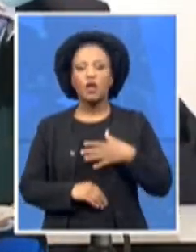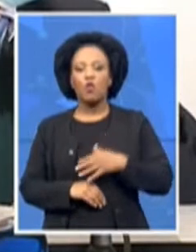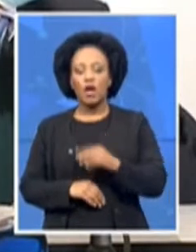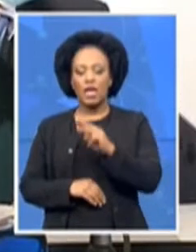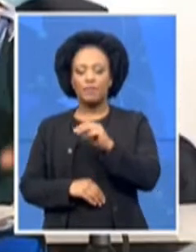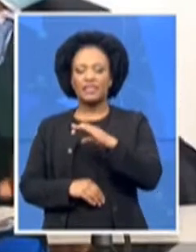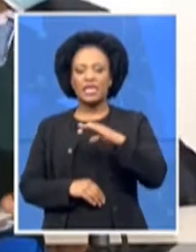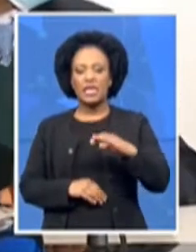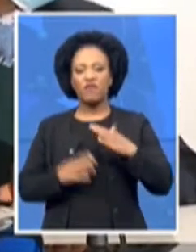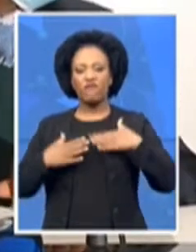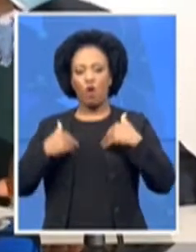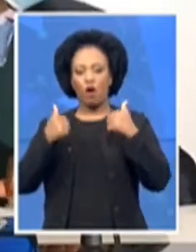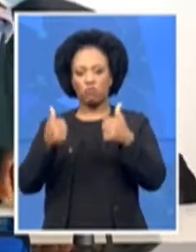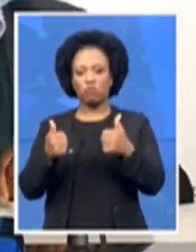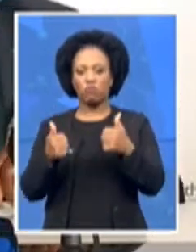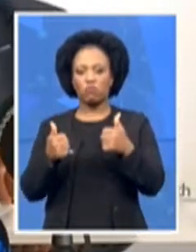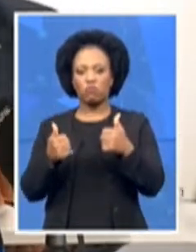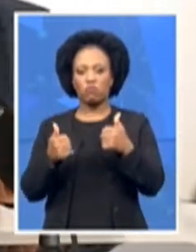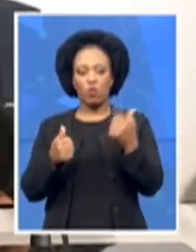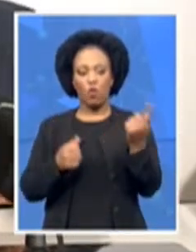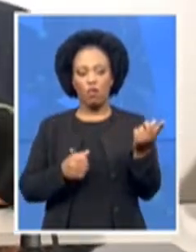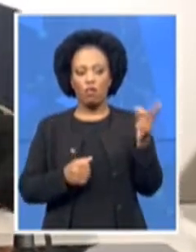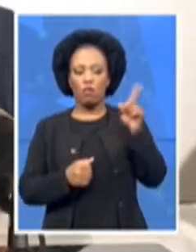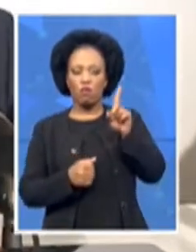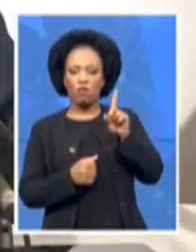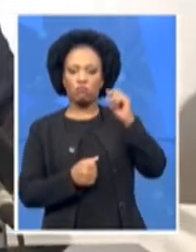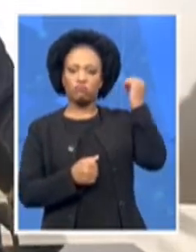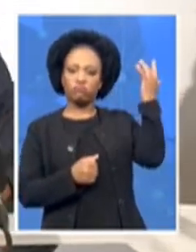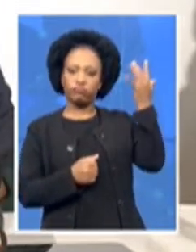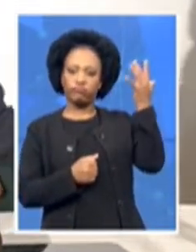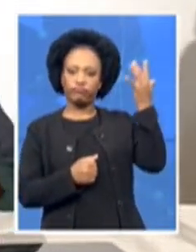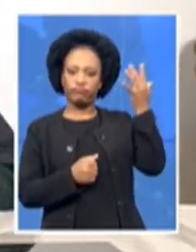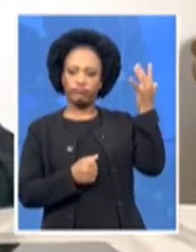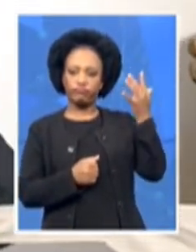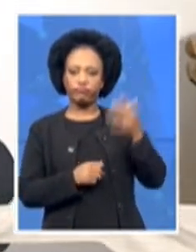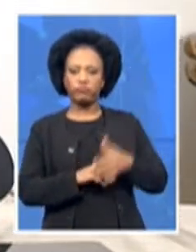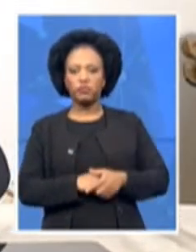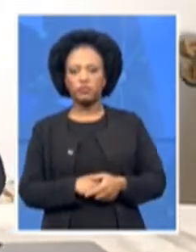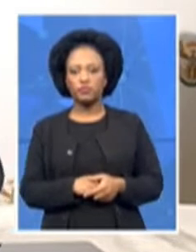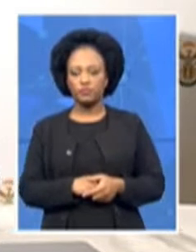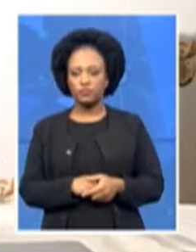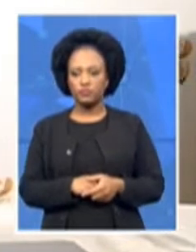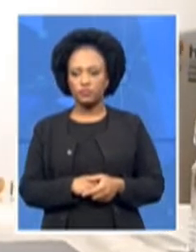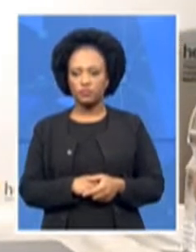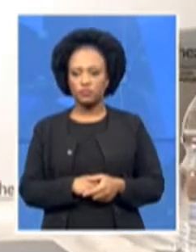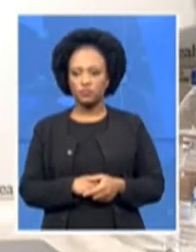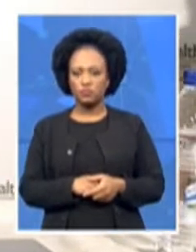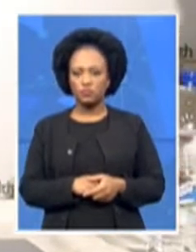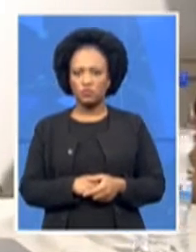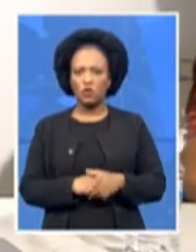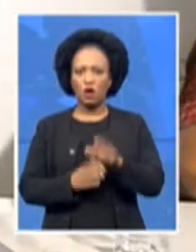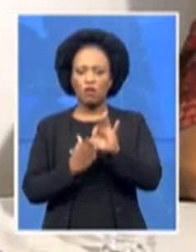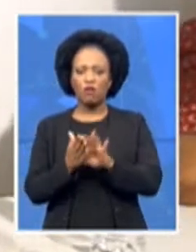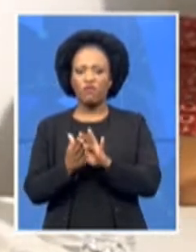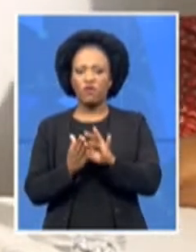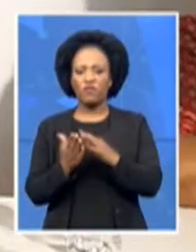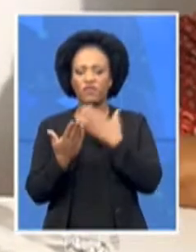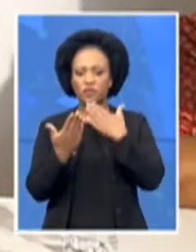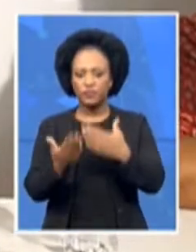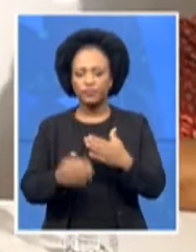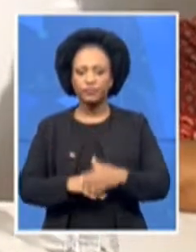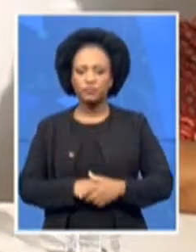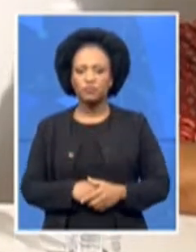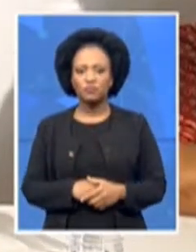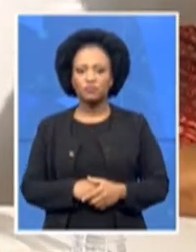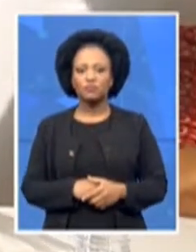the words of questions first. Oh, yeah, so sorry. Yeah, no, before I allow the MEC, we are going to allow the members of the media to raise